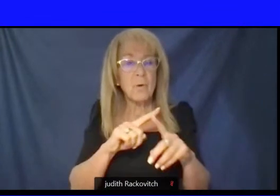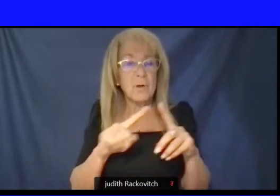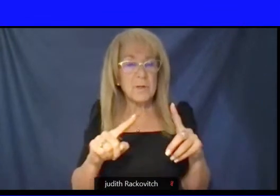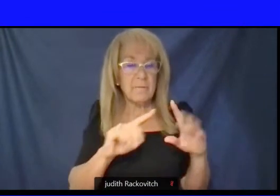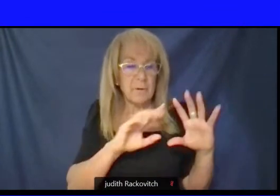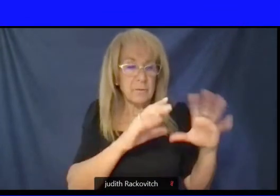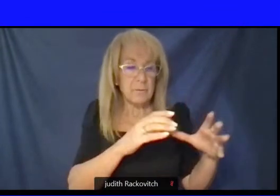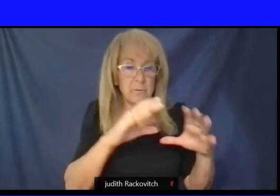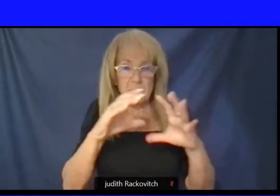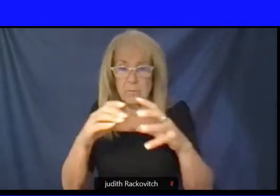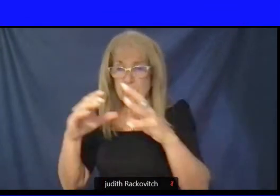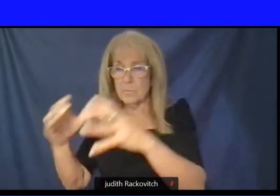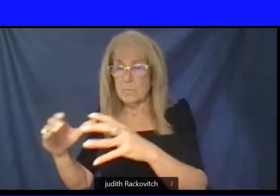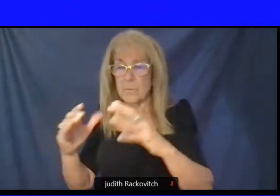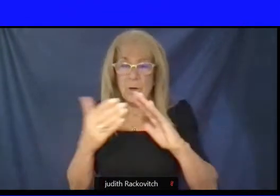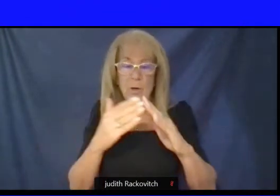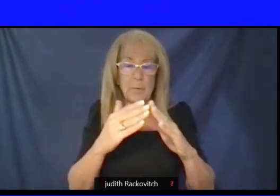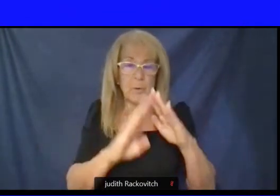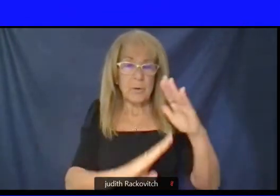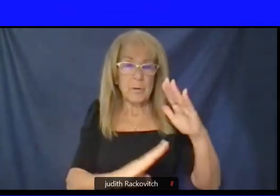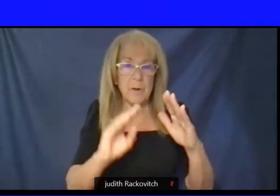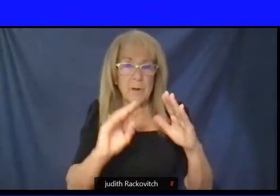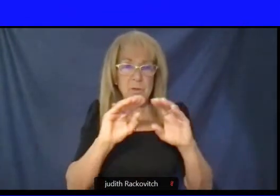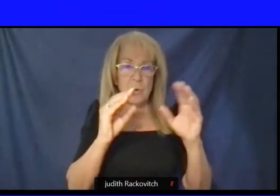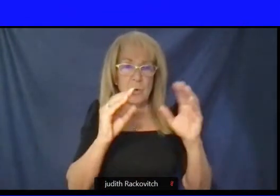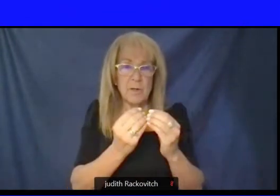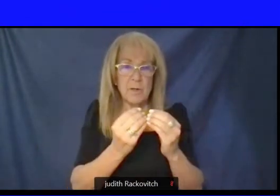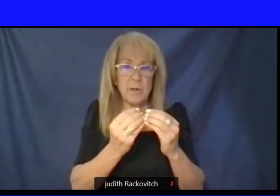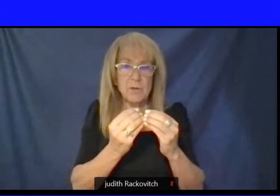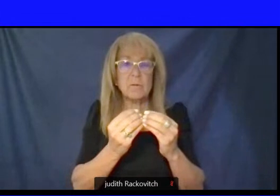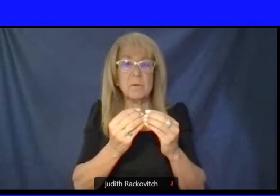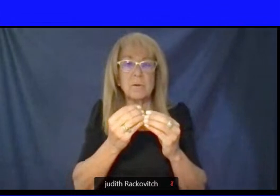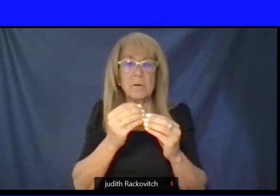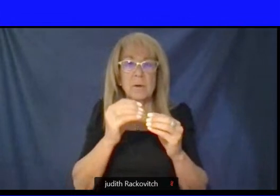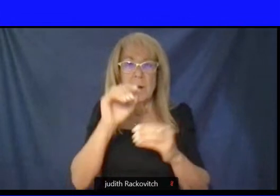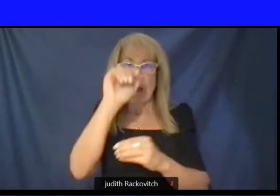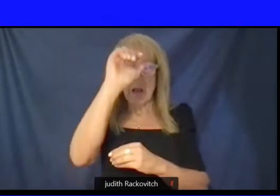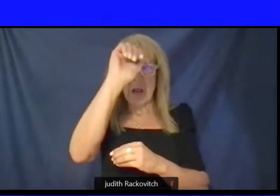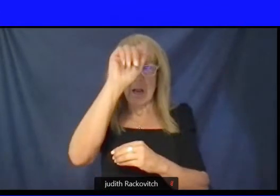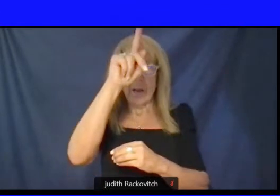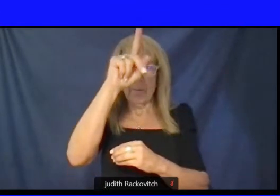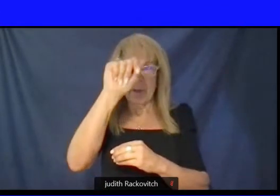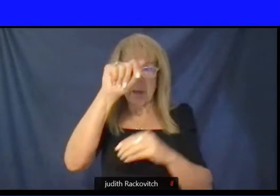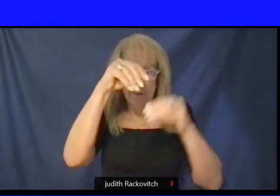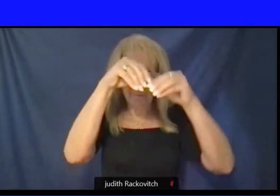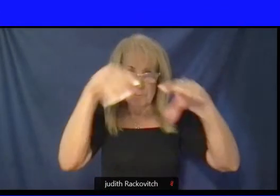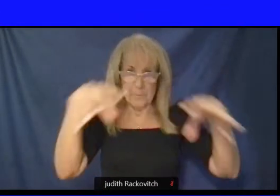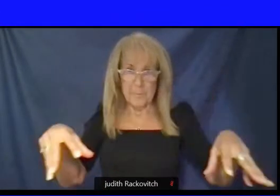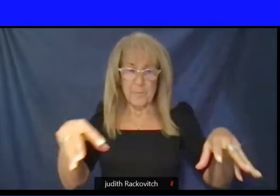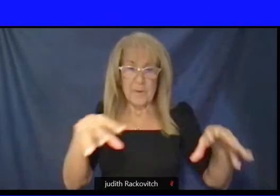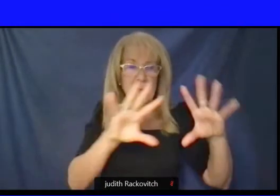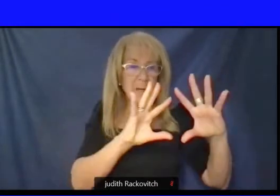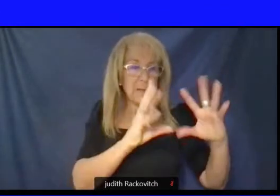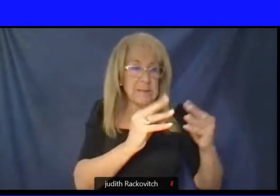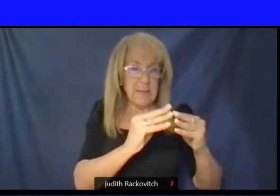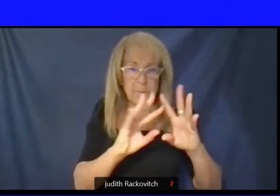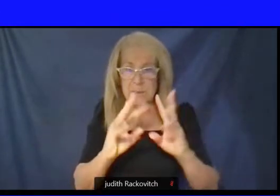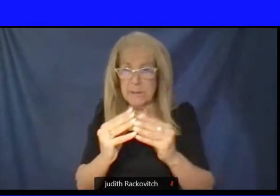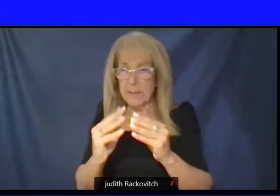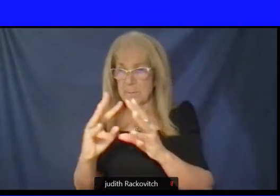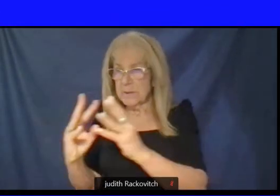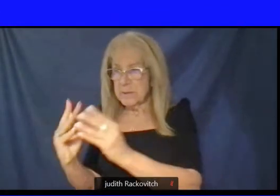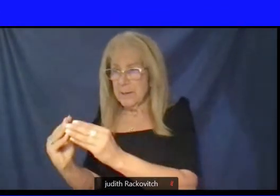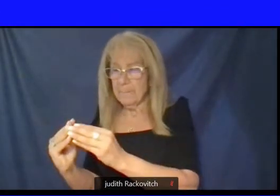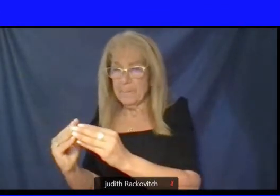think this is very worthy certainly of looking at long-term, and hopefully we're keeping statistics and can look at that, because Yes.